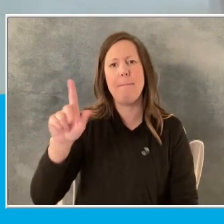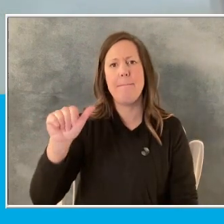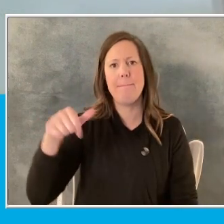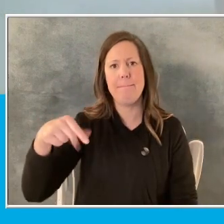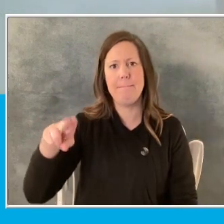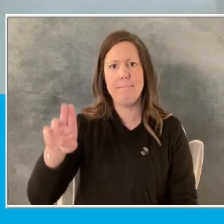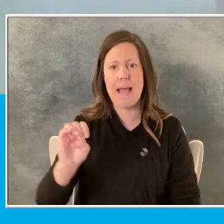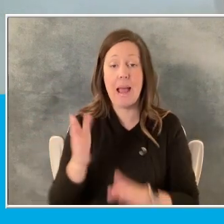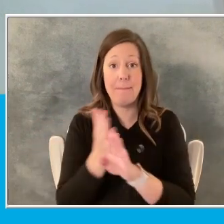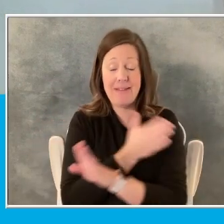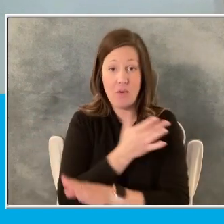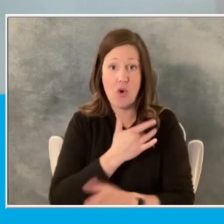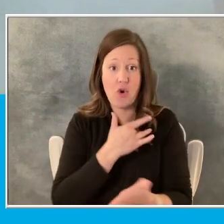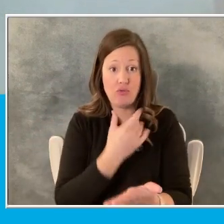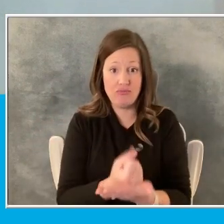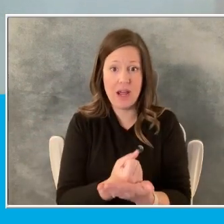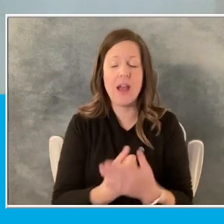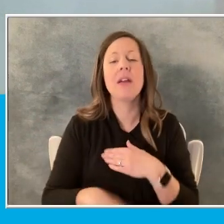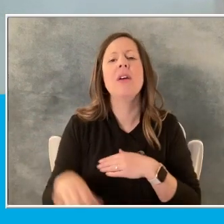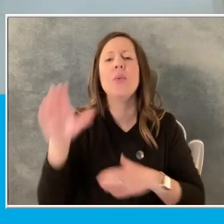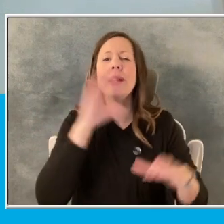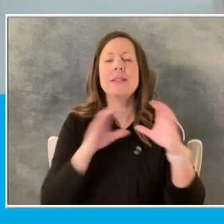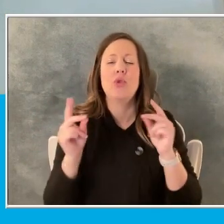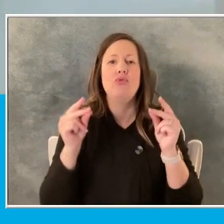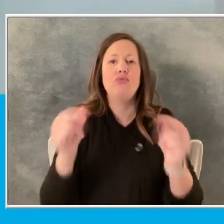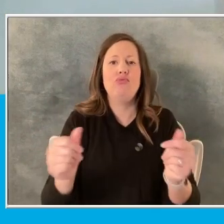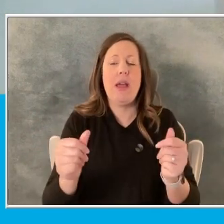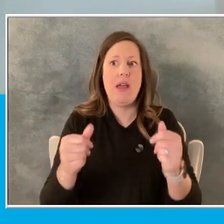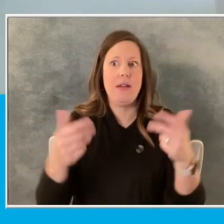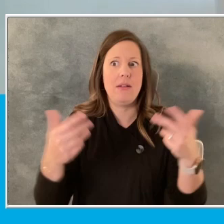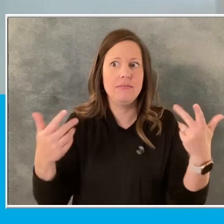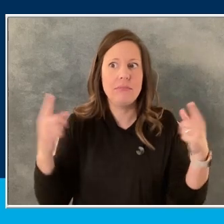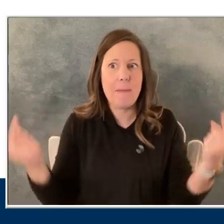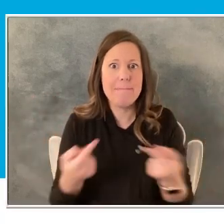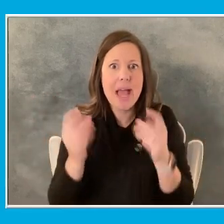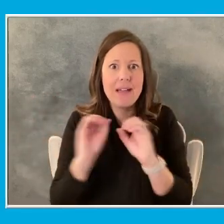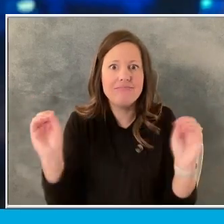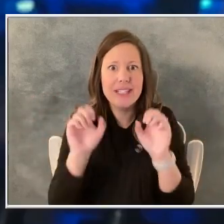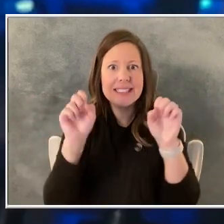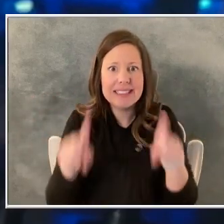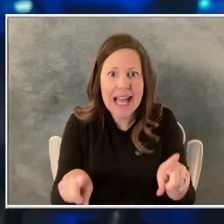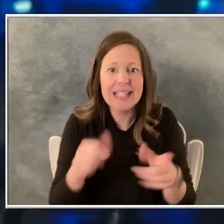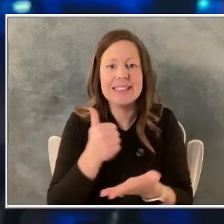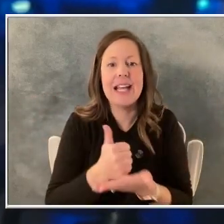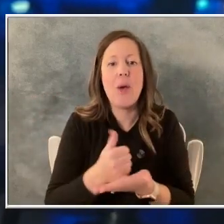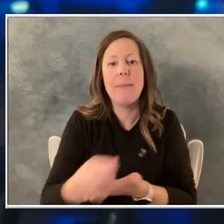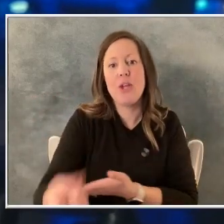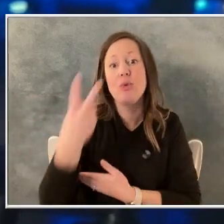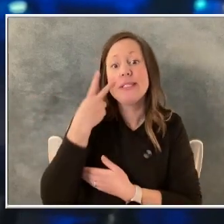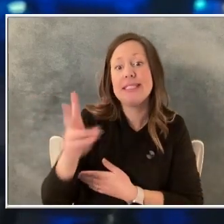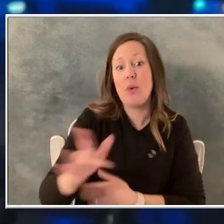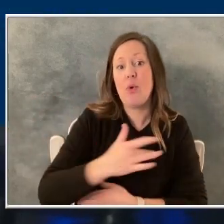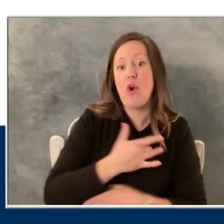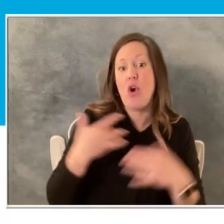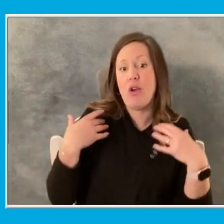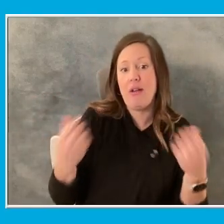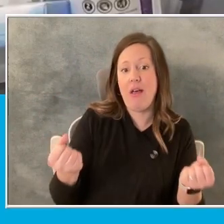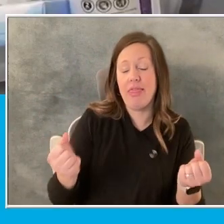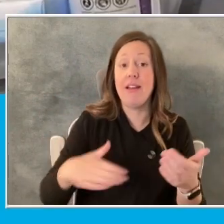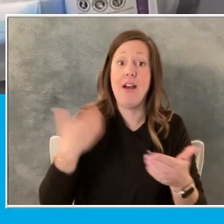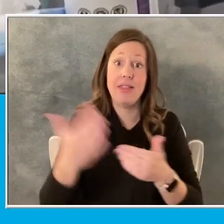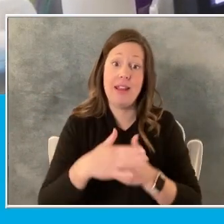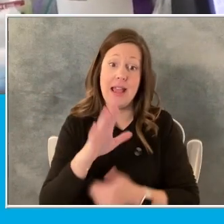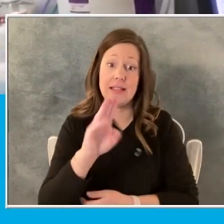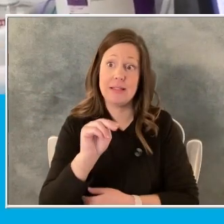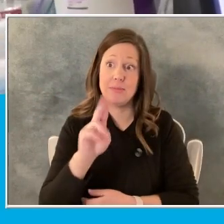We explore the quick, painless test giving you an inside look at your heart health. I'm Jessica Lovell on the next Morning Medical Update. Hear